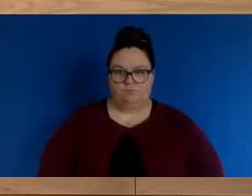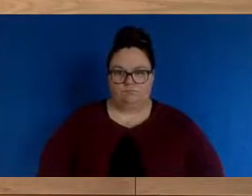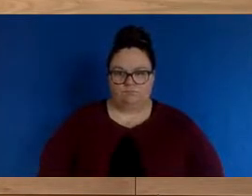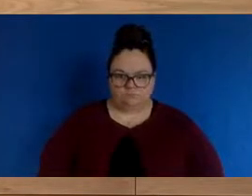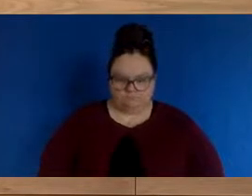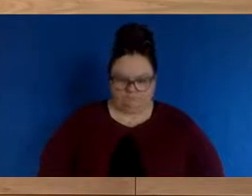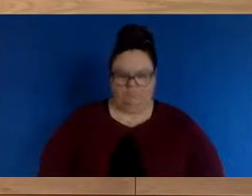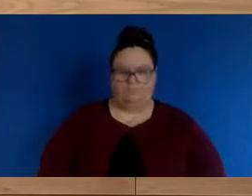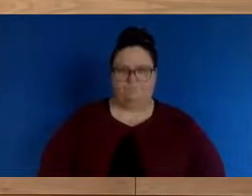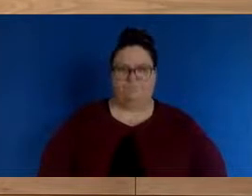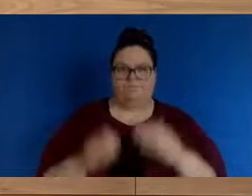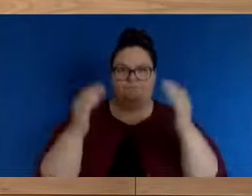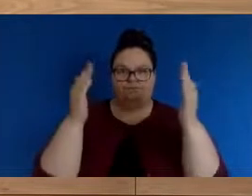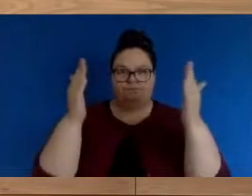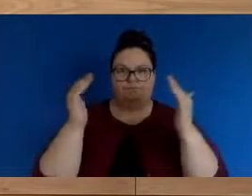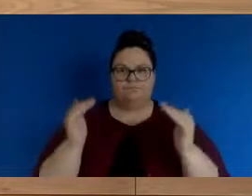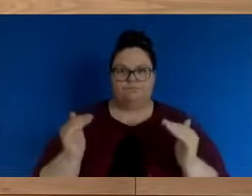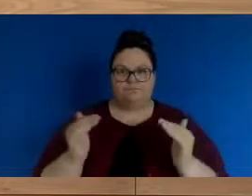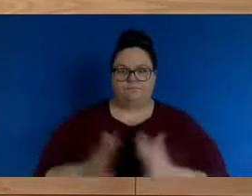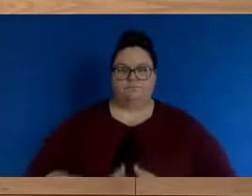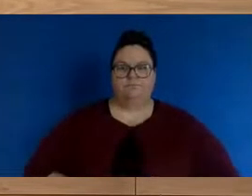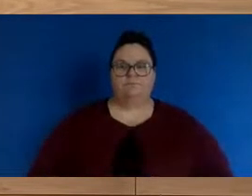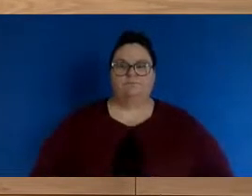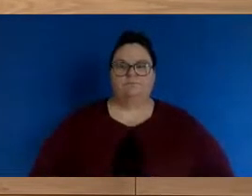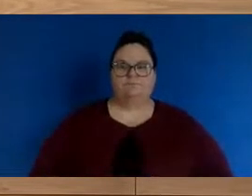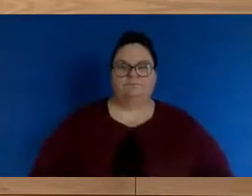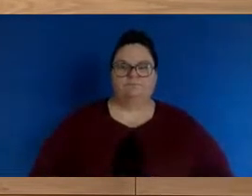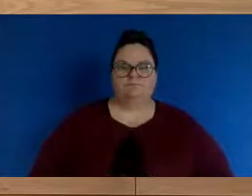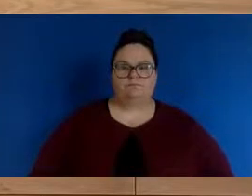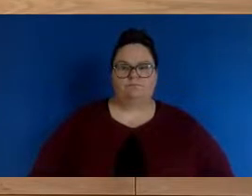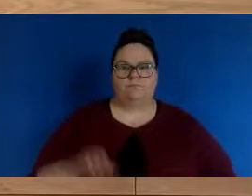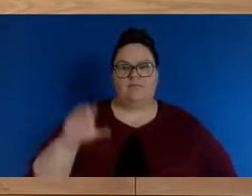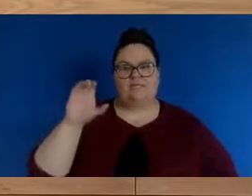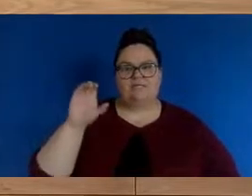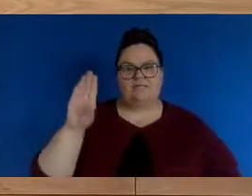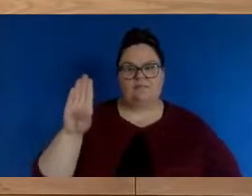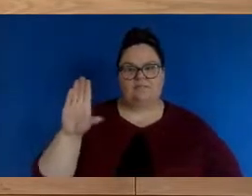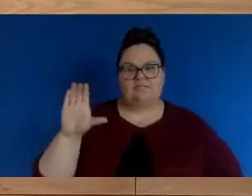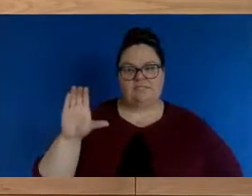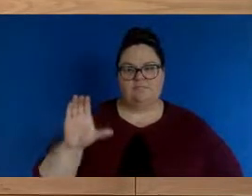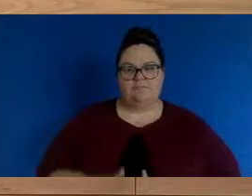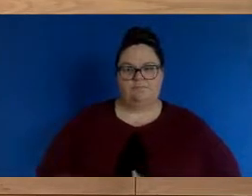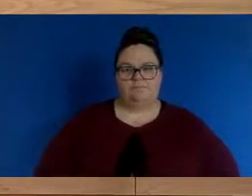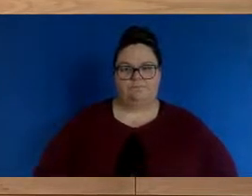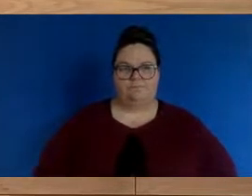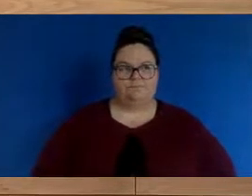Thank you, Mr. Waugh. Thank you, Doctor. Thank you, Minister. Adil Ibrahim, CBC.